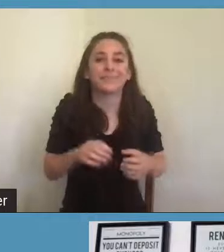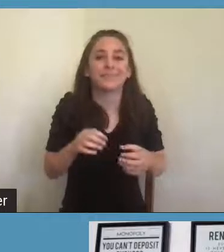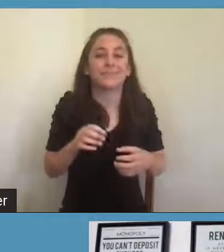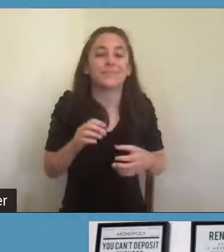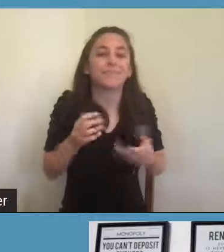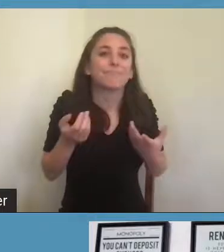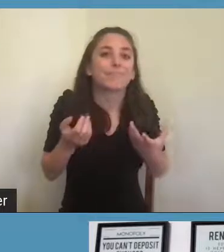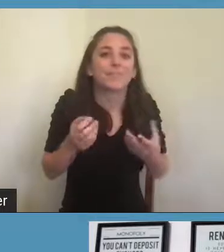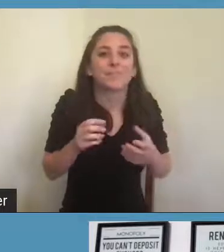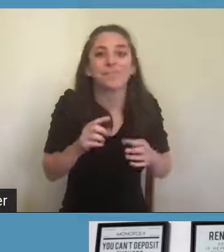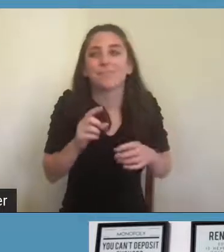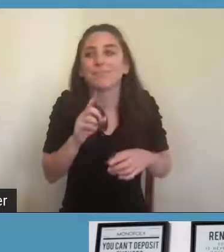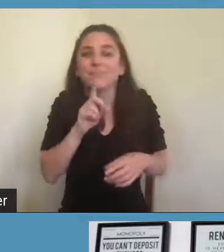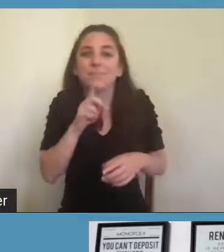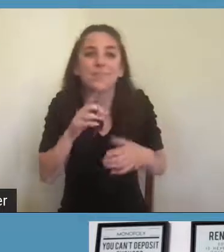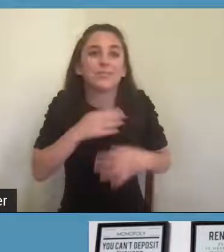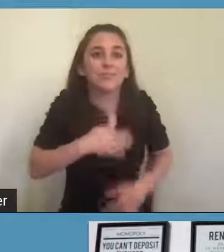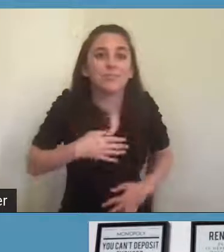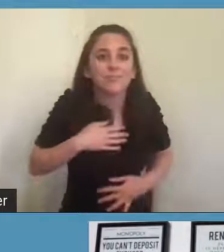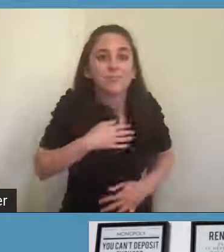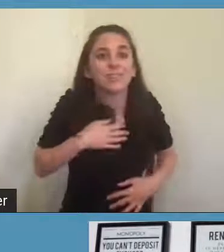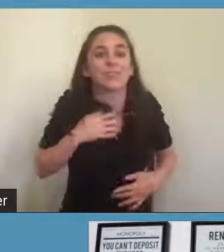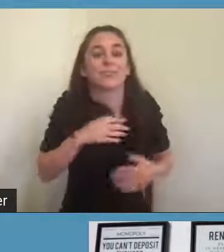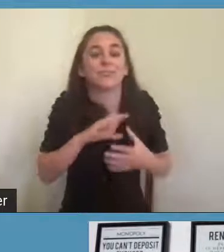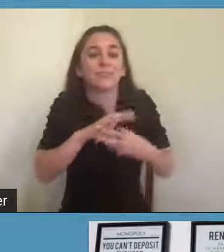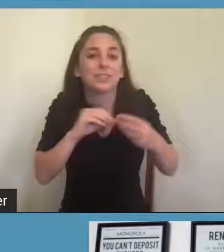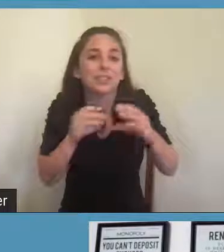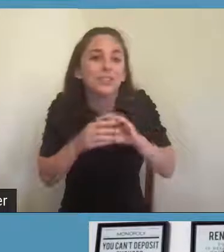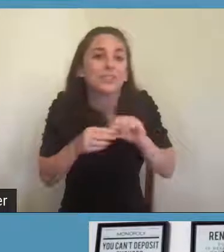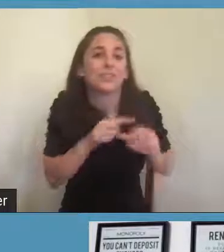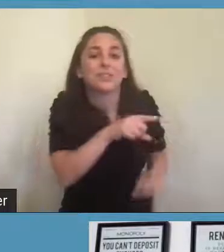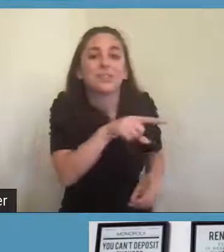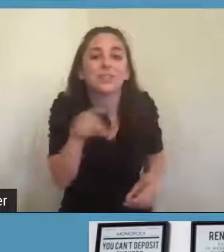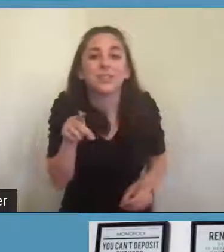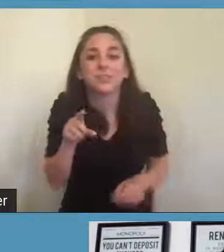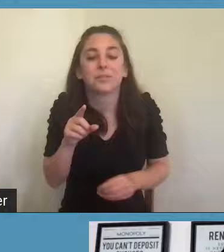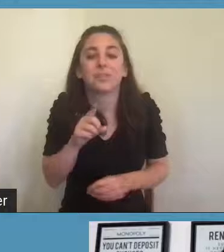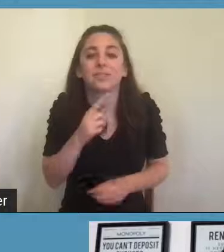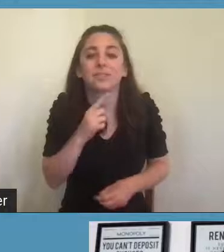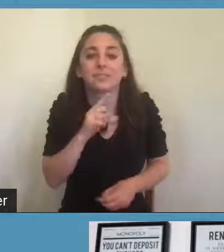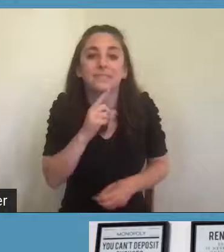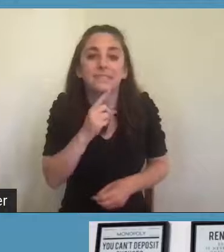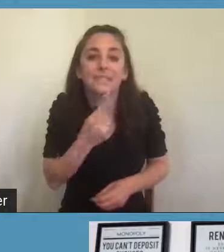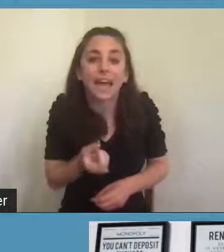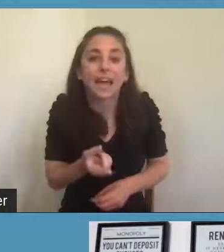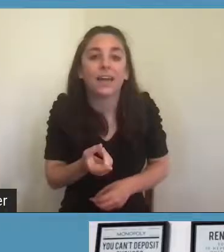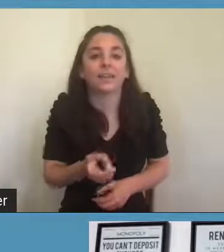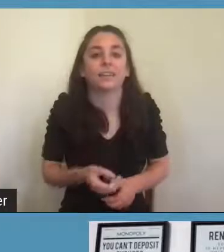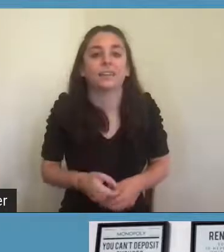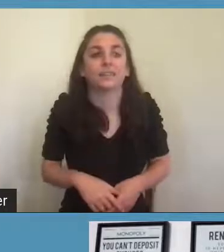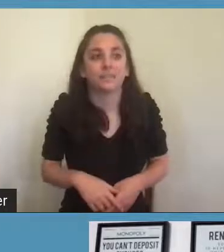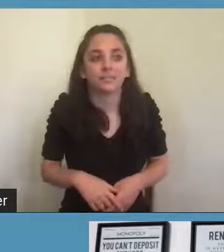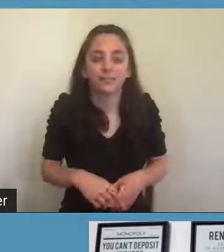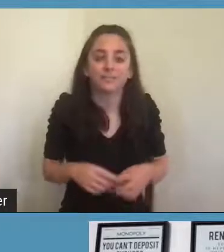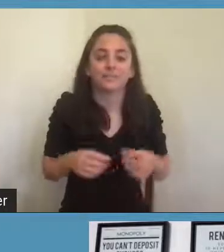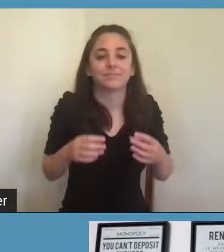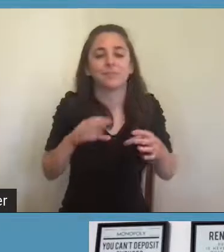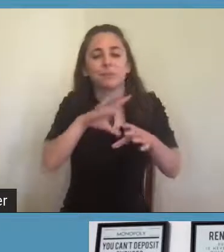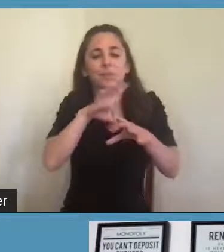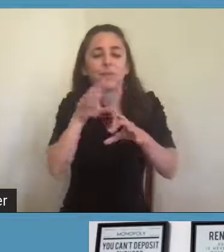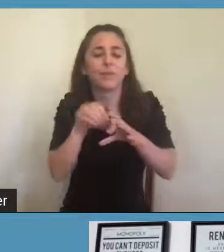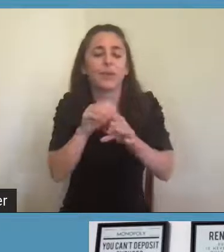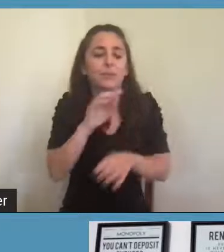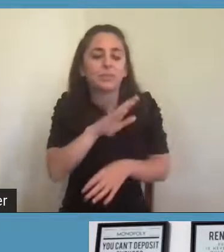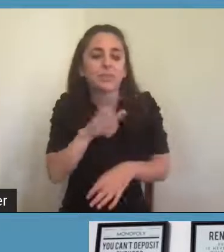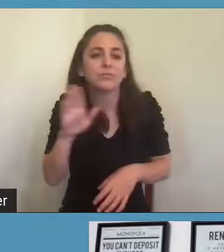you tell, and for the stories that I know that are part of your collections and are part of your essence for this museum.